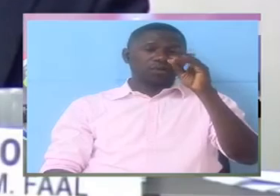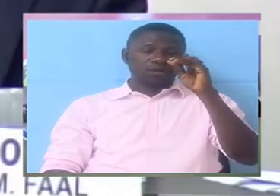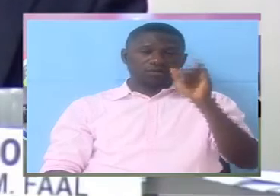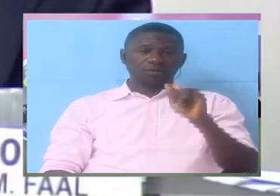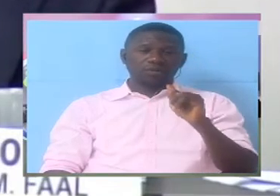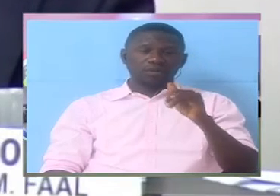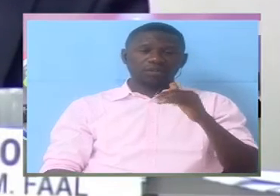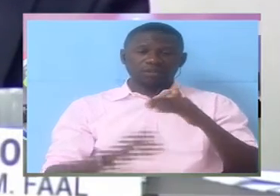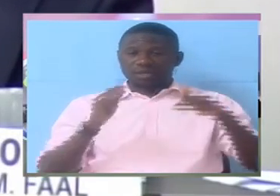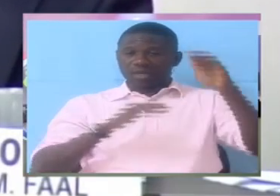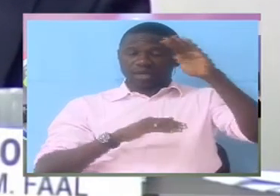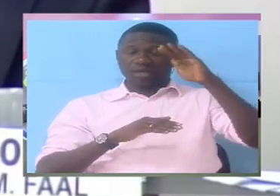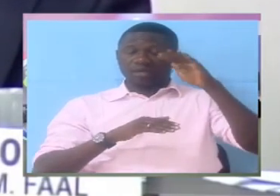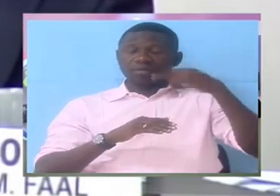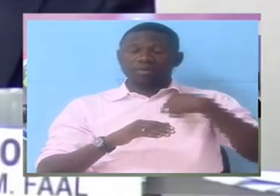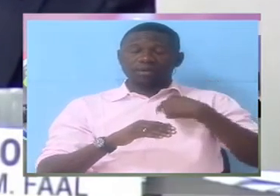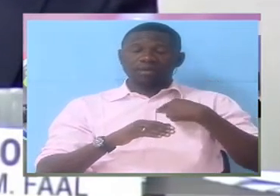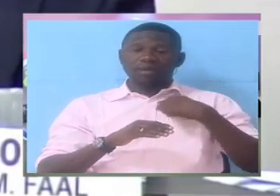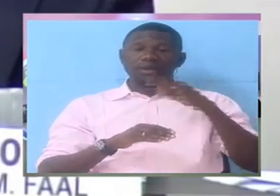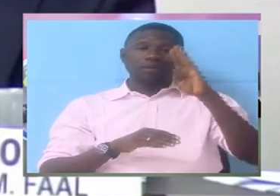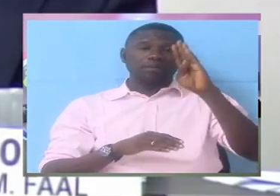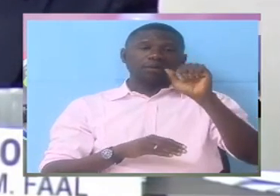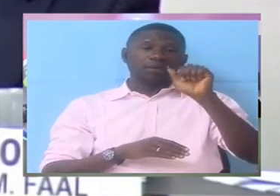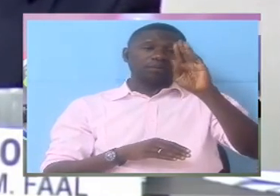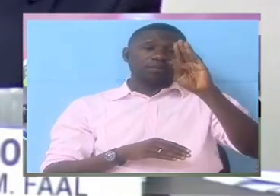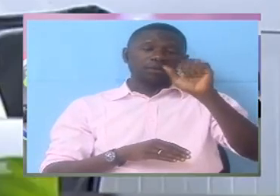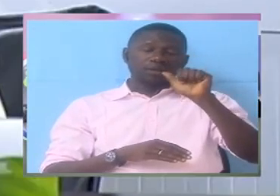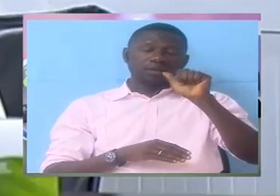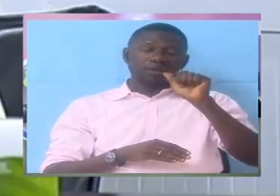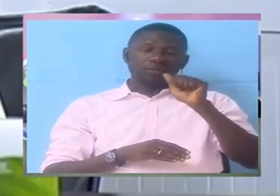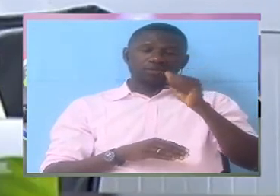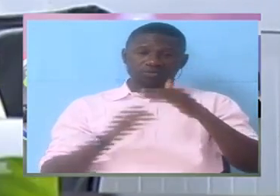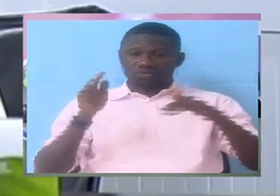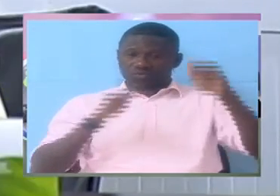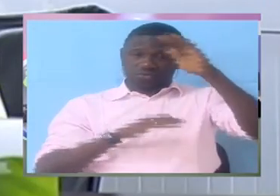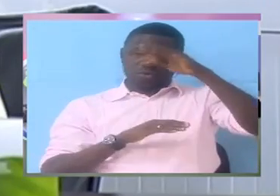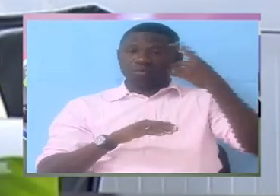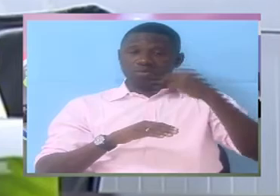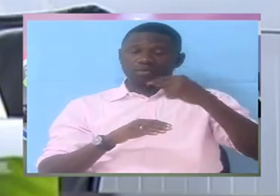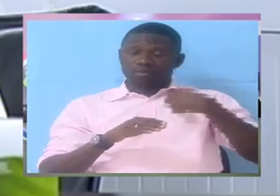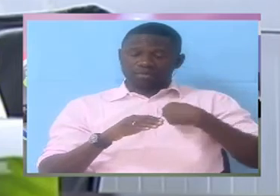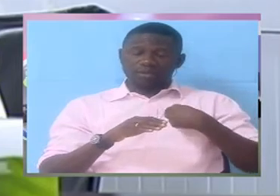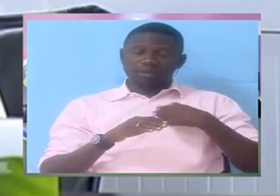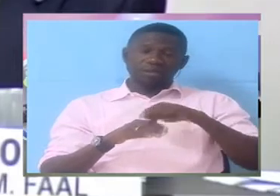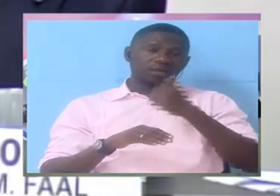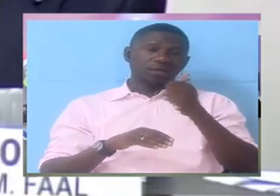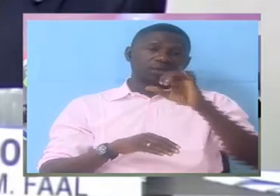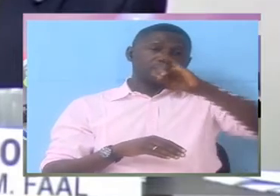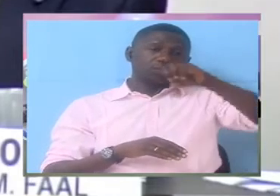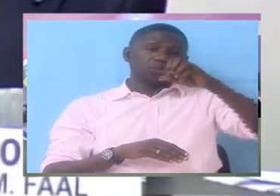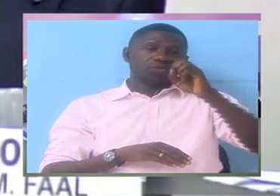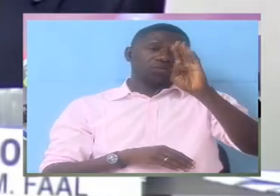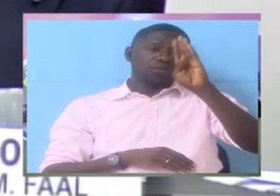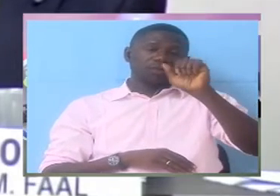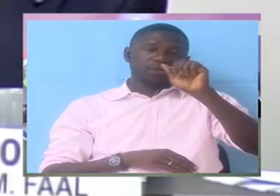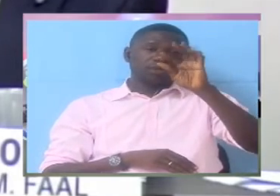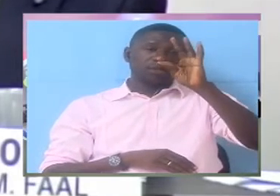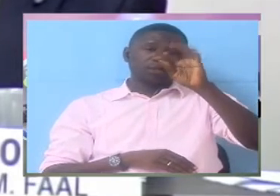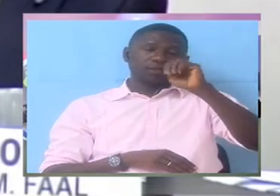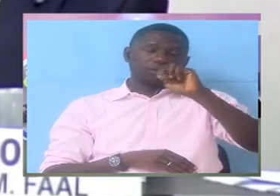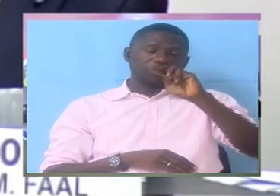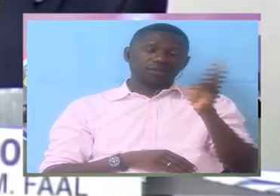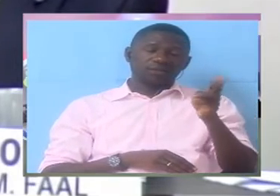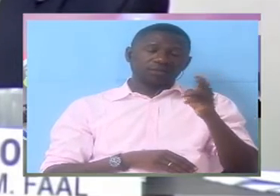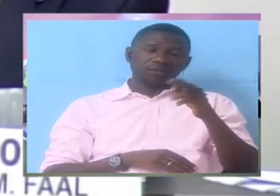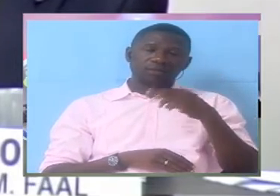that all of you are responsible for? Jobate also senior. Jobate fana ben nyato le. Would you agree that all of you? I am not the most